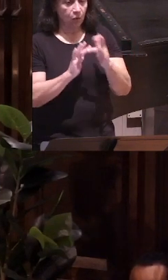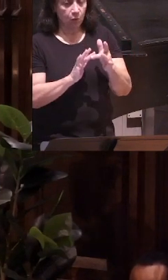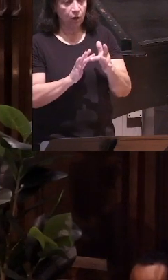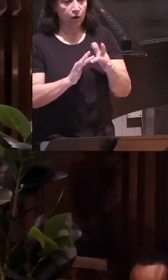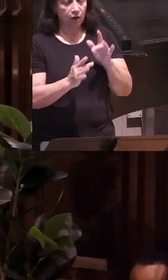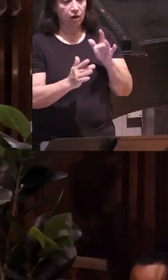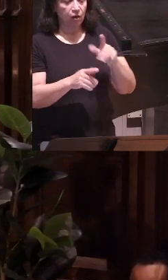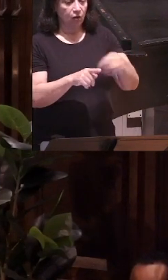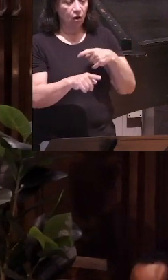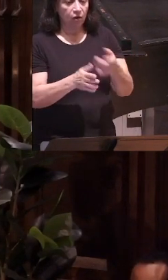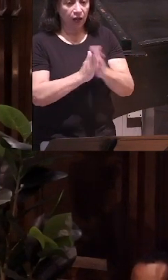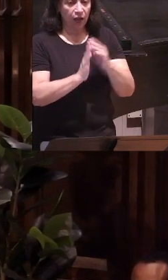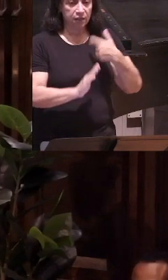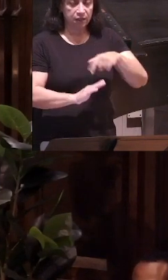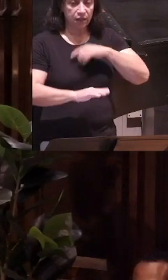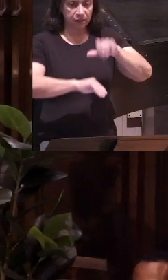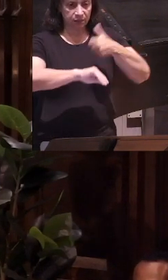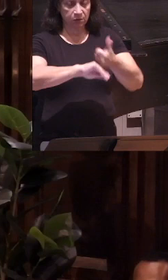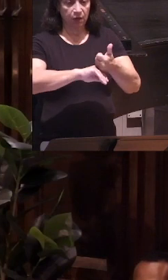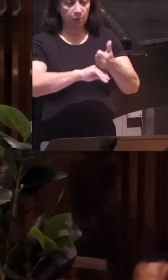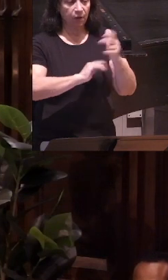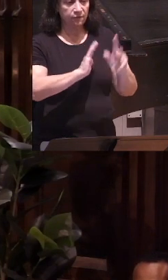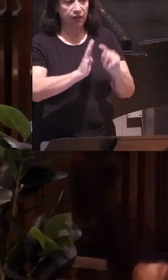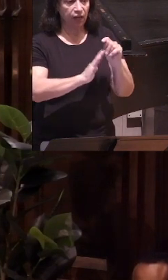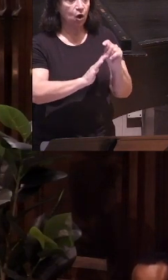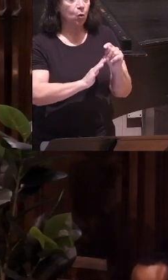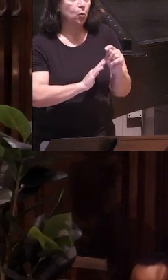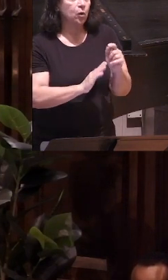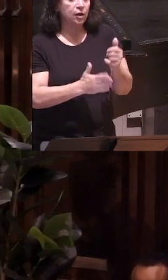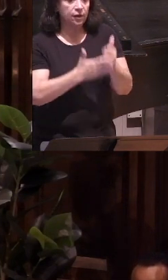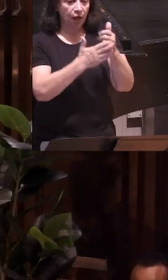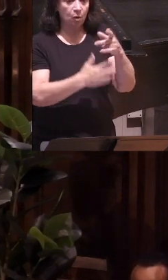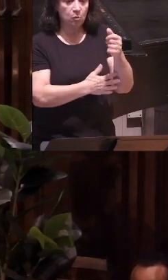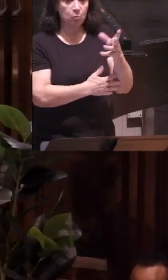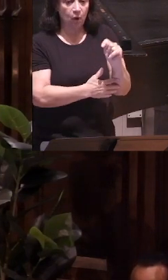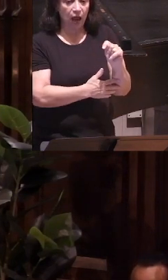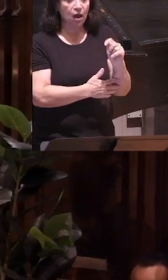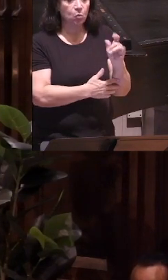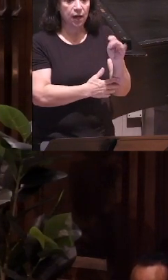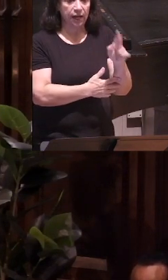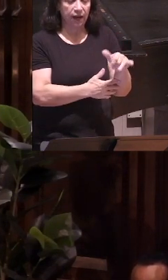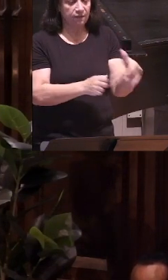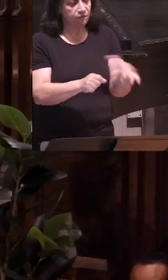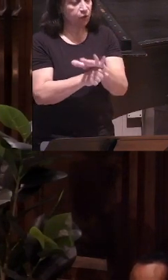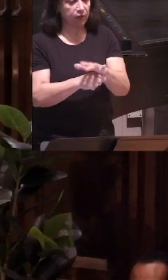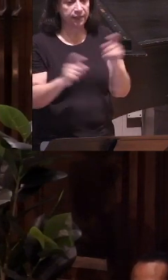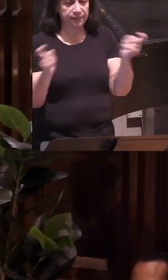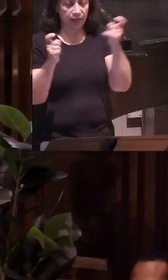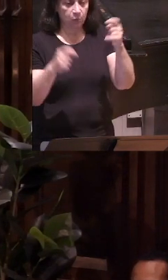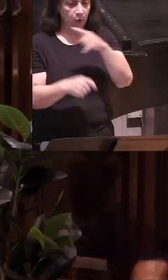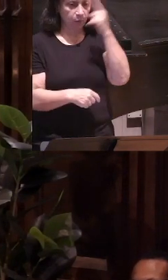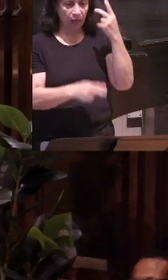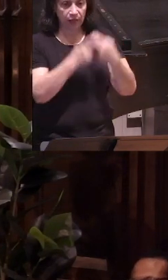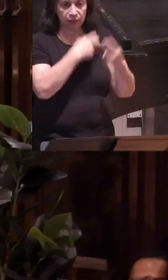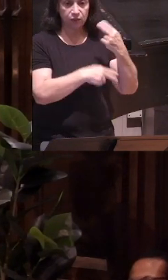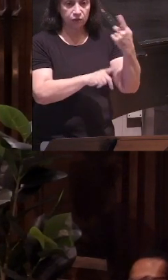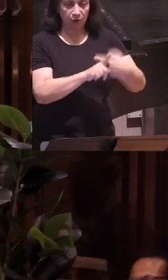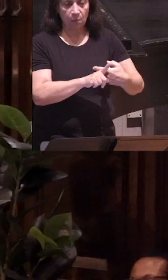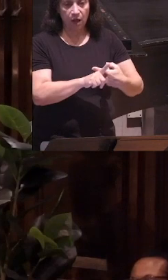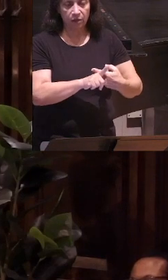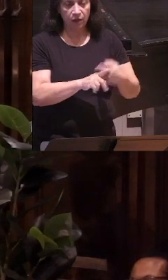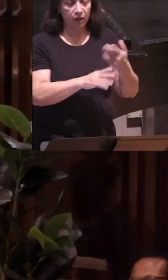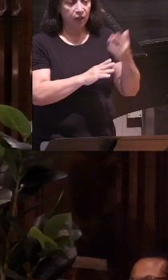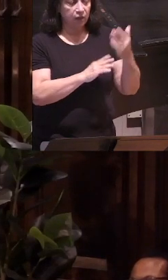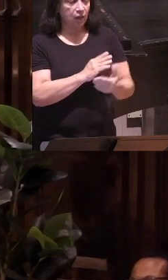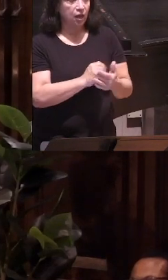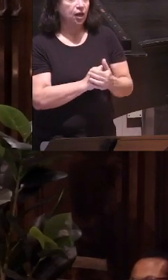and asked us to put together a video to help Pratt & Whitney employees celebrate Black History Month, at the